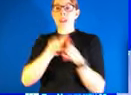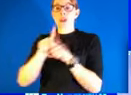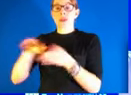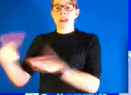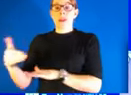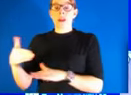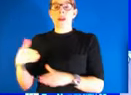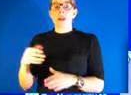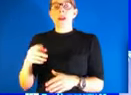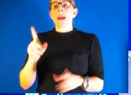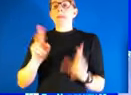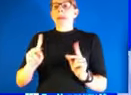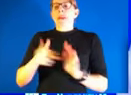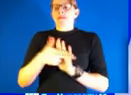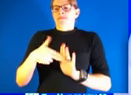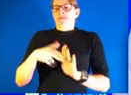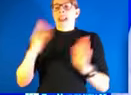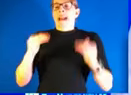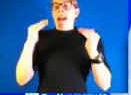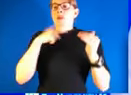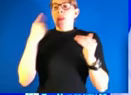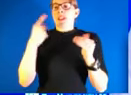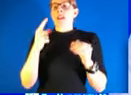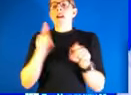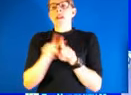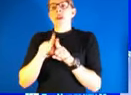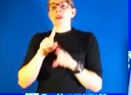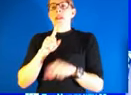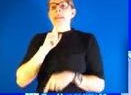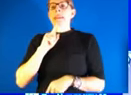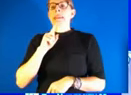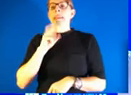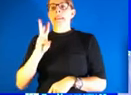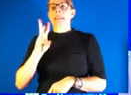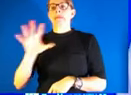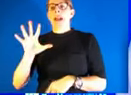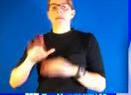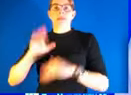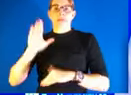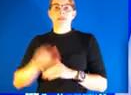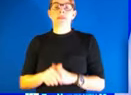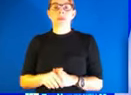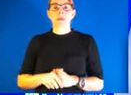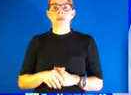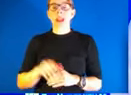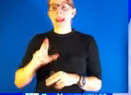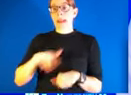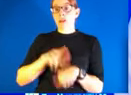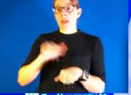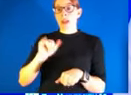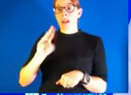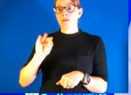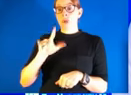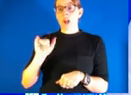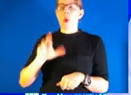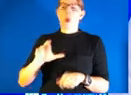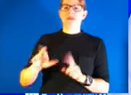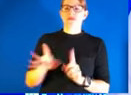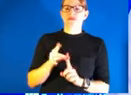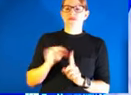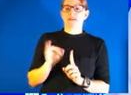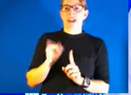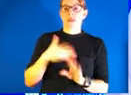65. As far as those people who have just had natural infection, I think it is much better if you had natural infection to get at a